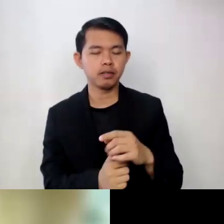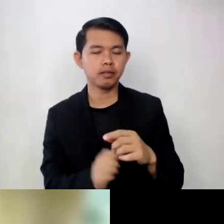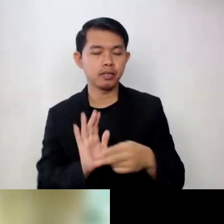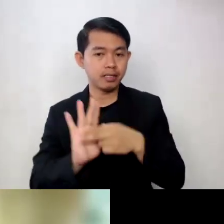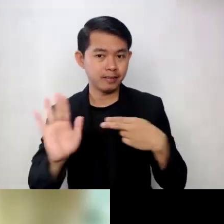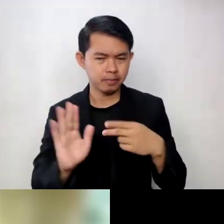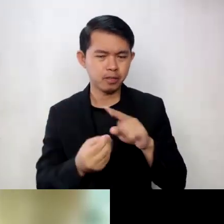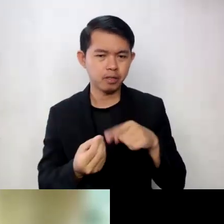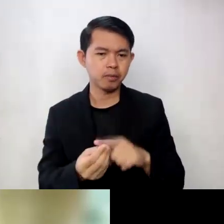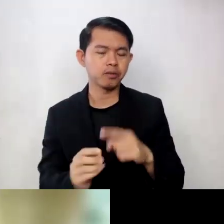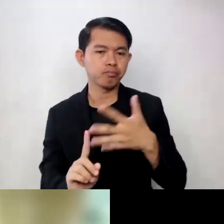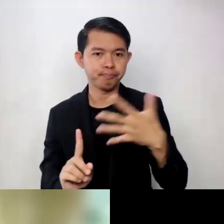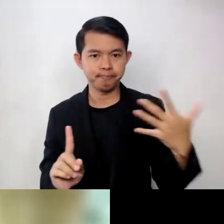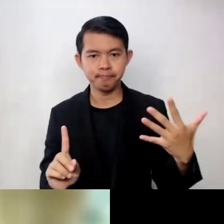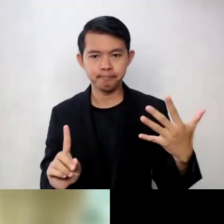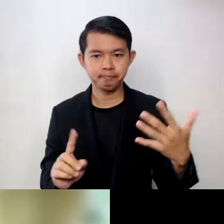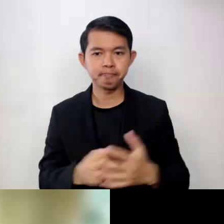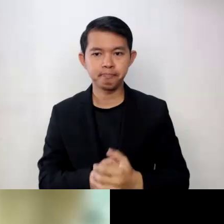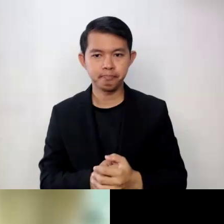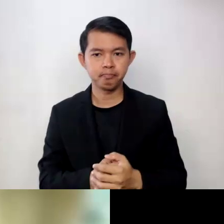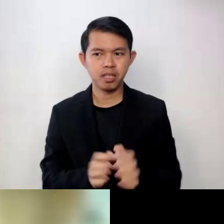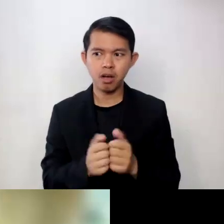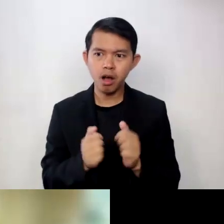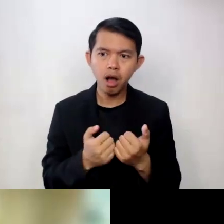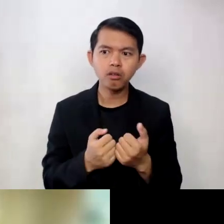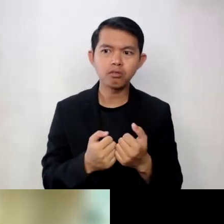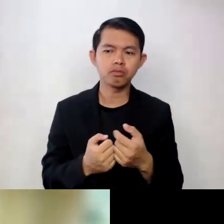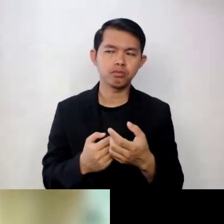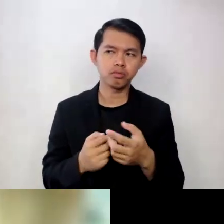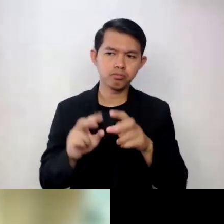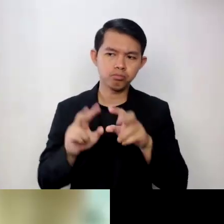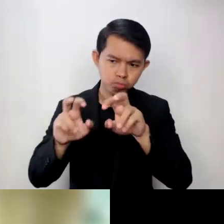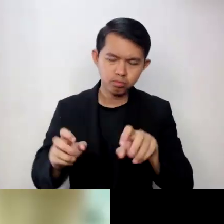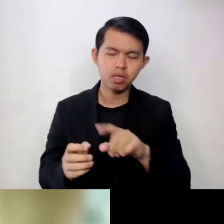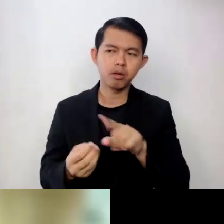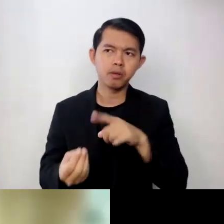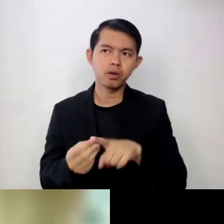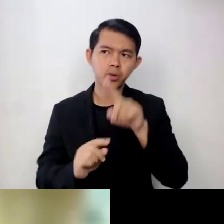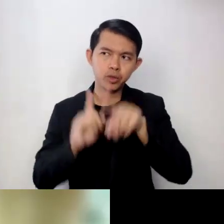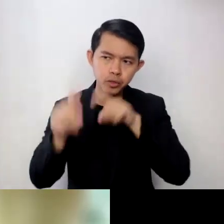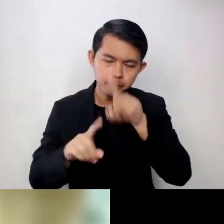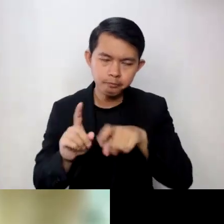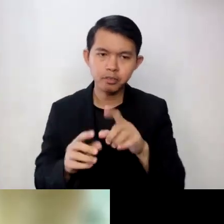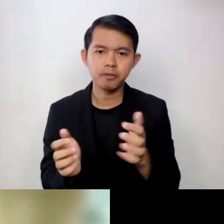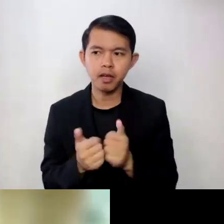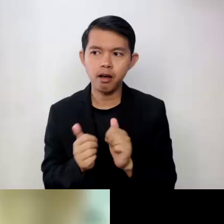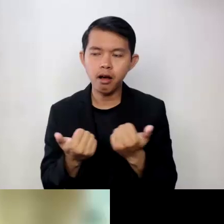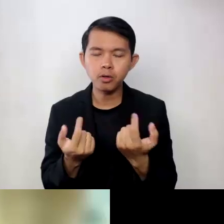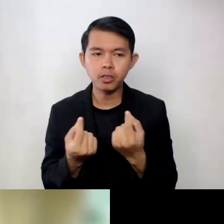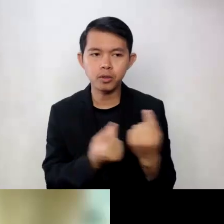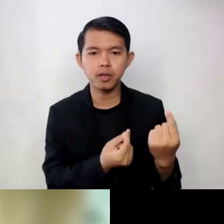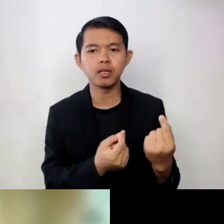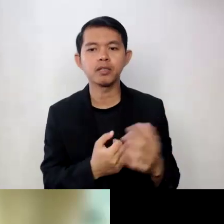about LGBT, kung paano siya minimeasure when it comes to surveys. And then we have the idea of indices